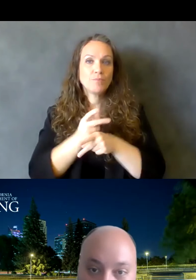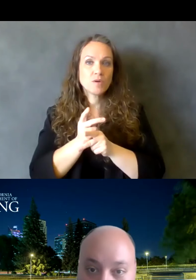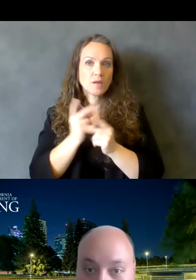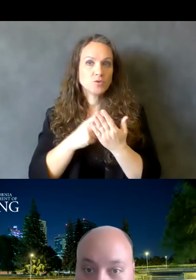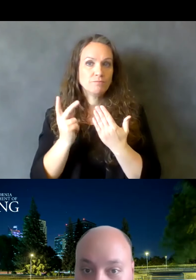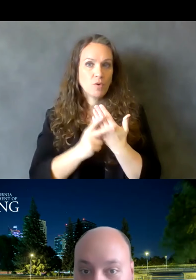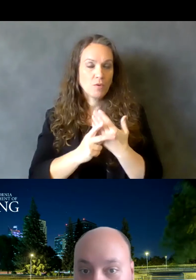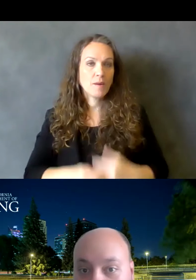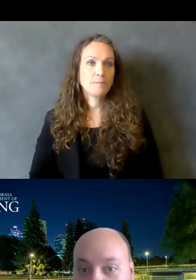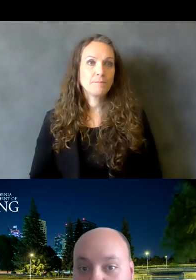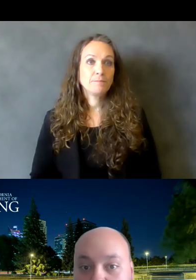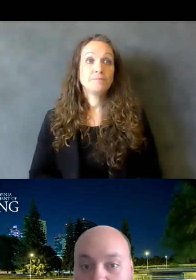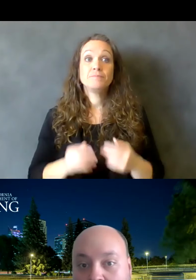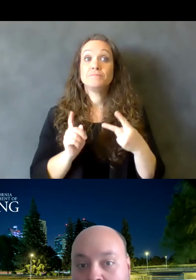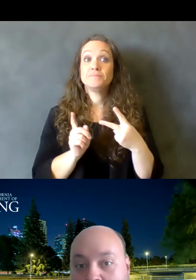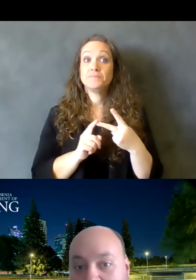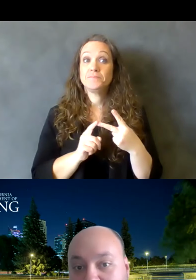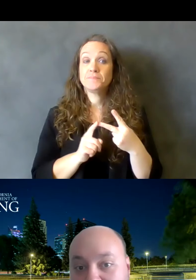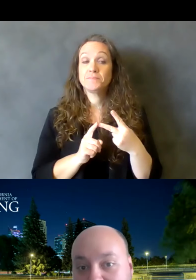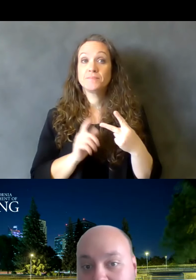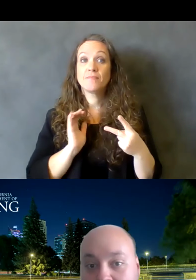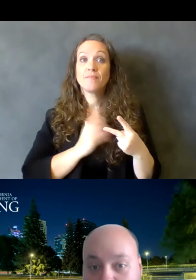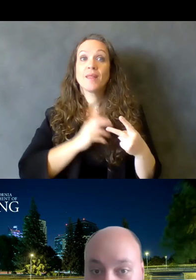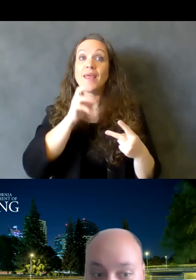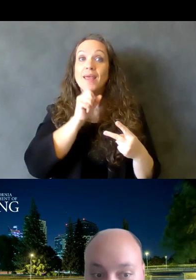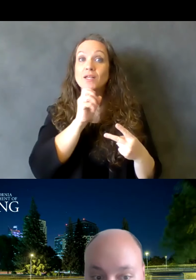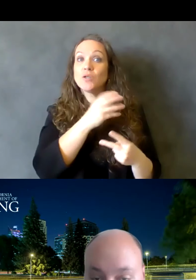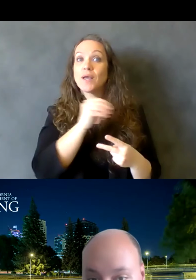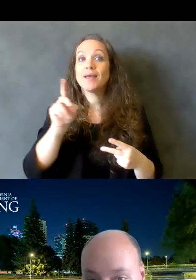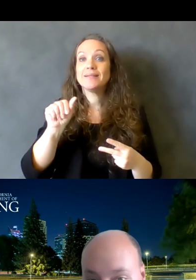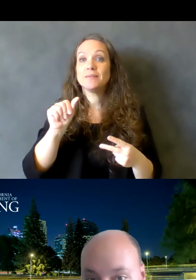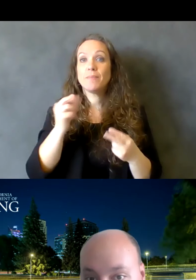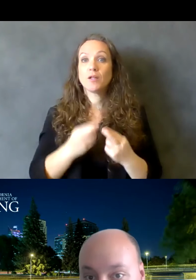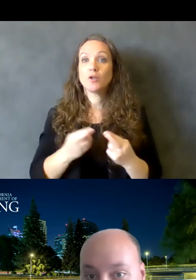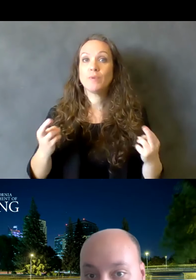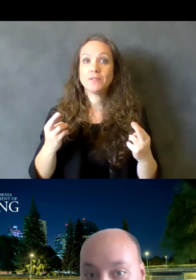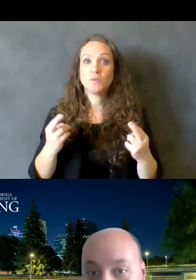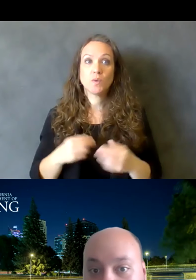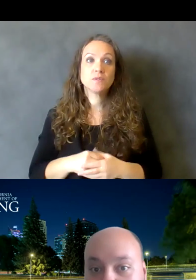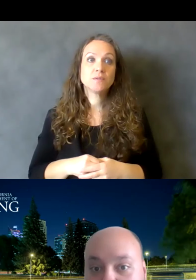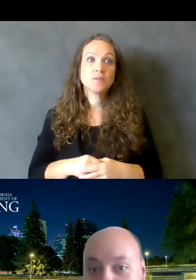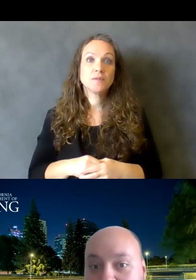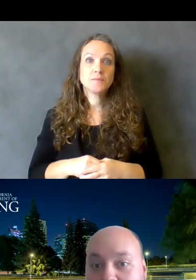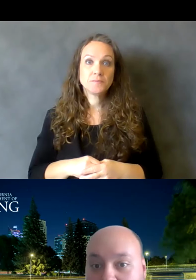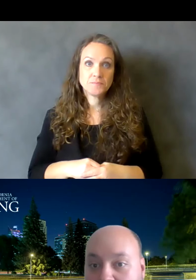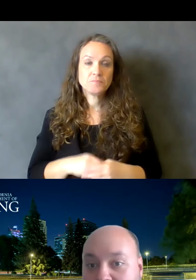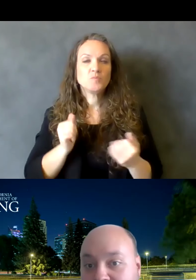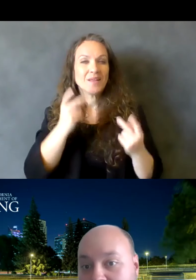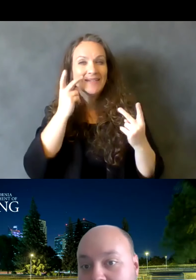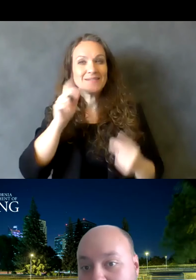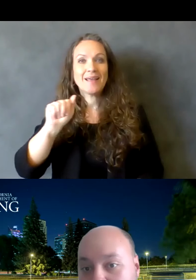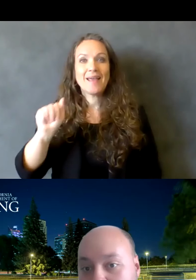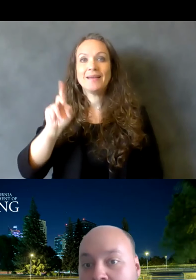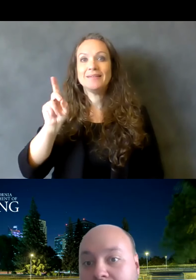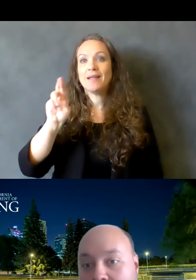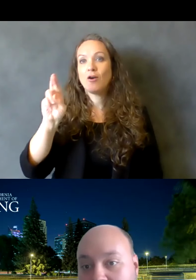next proposal is our Aging and Disability Resource Connection proposal, and it's titled Extend and Increase